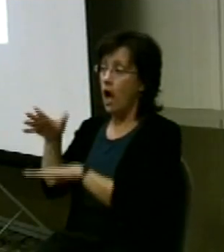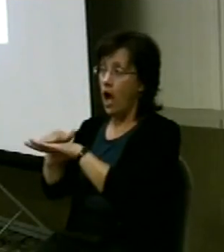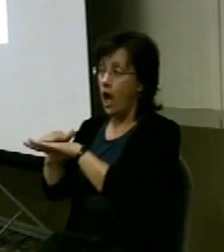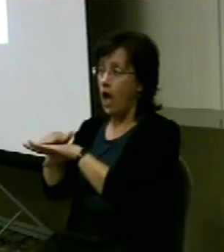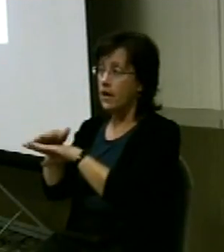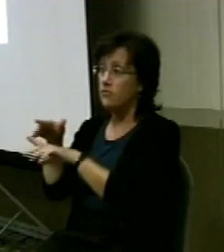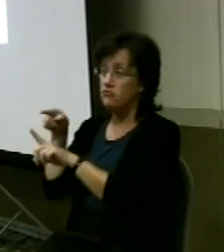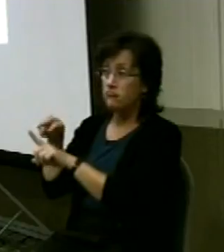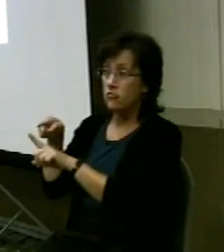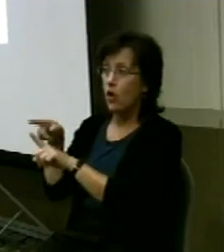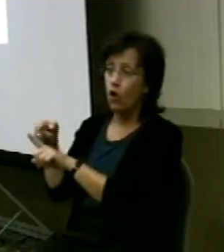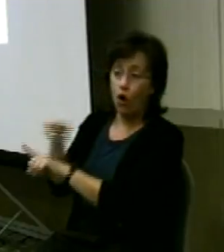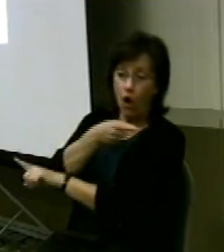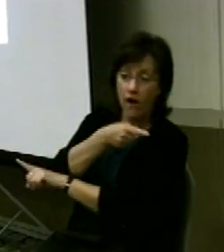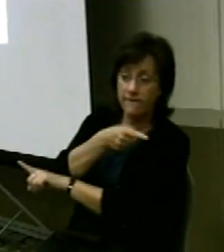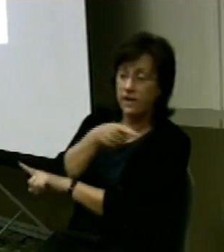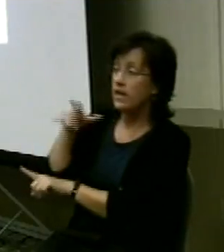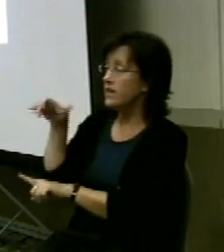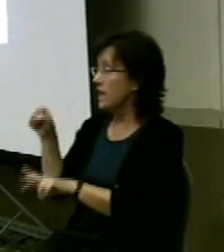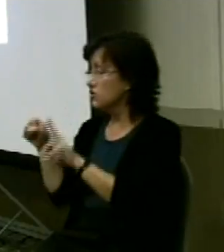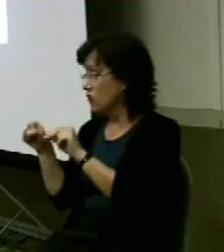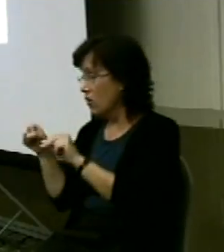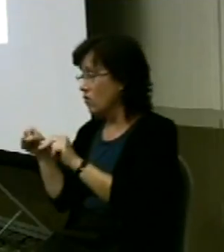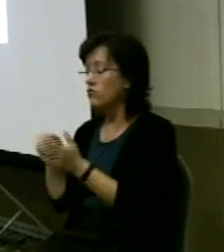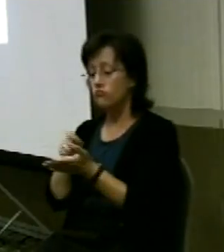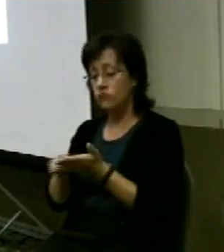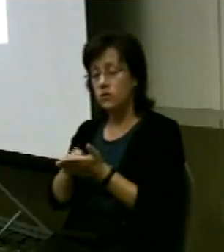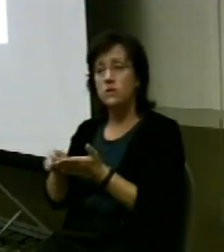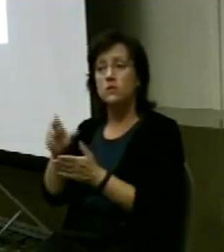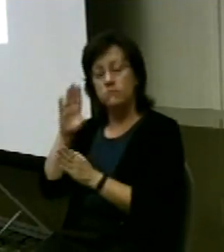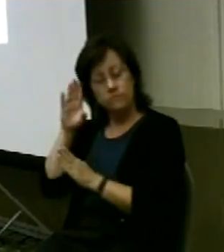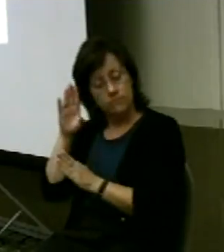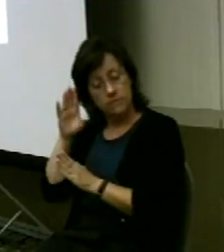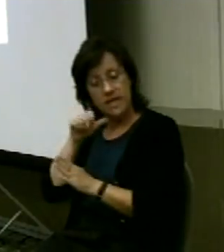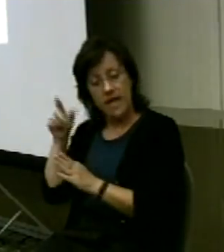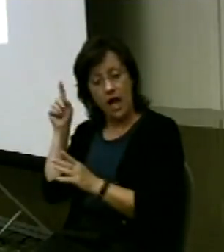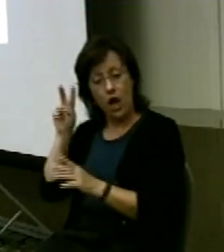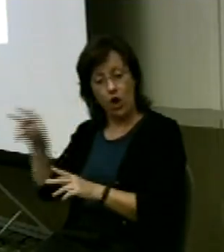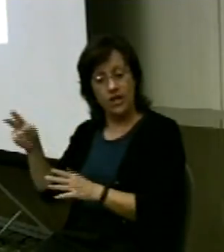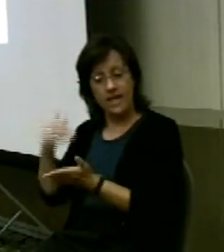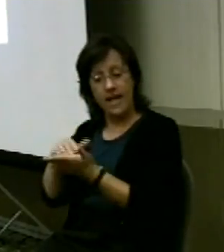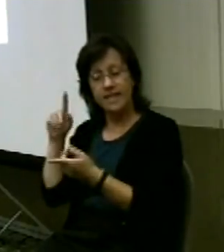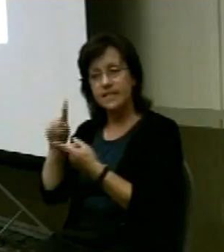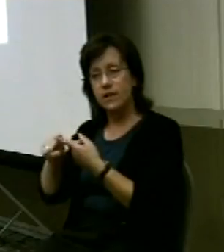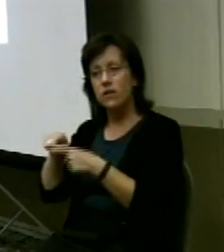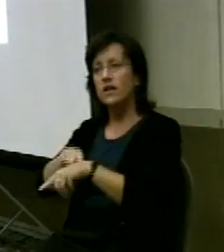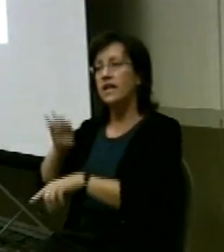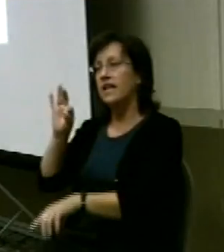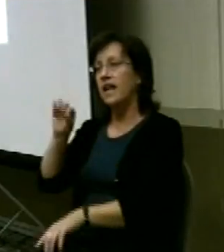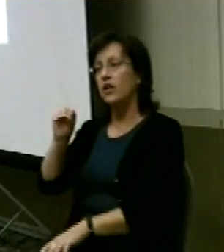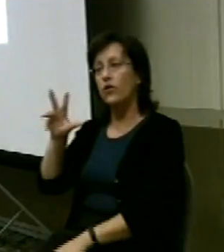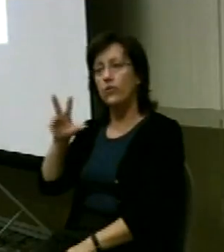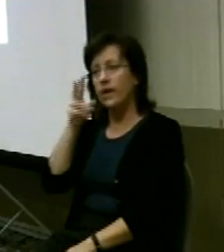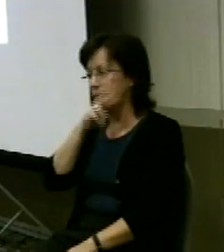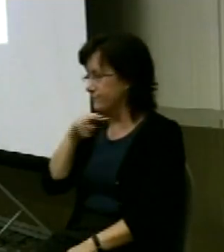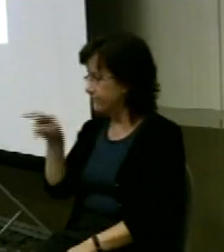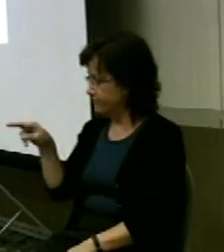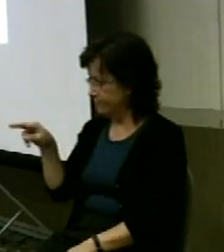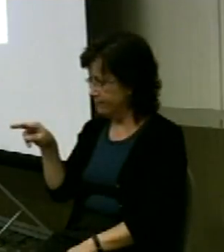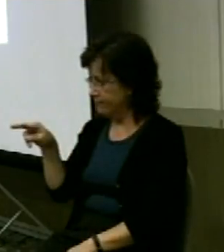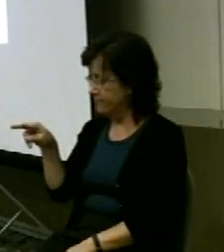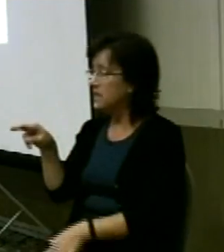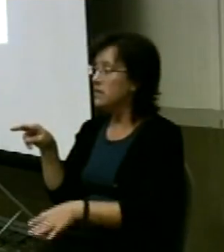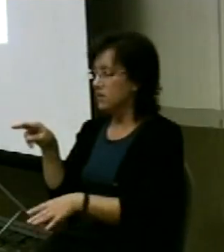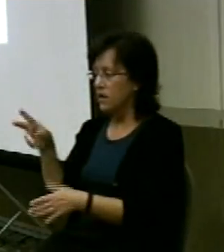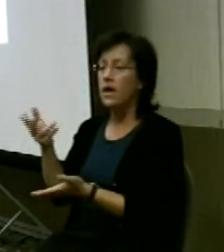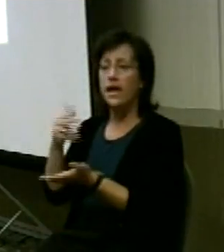or off task, yes or no, and I don't look again until 9:03, where I feast my eyes on Sarah and her behavior, and I